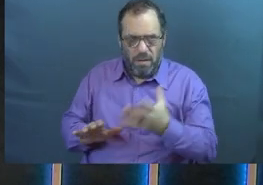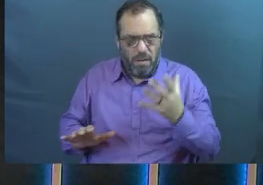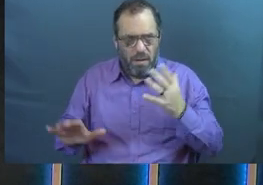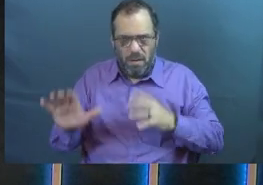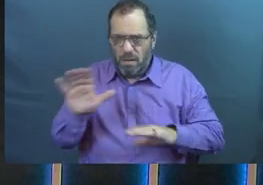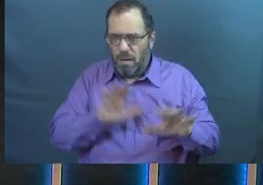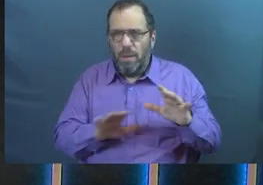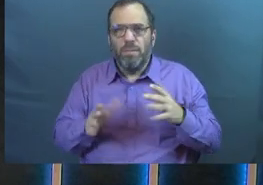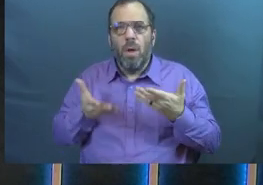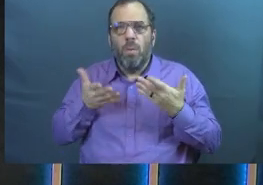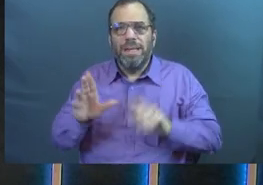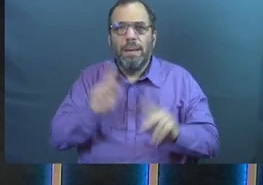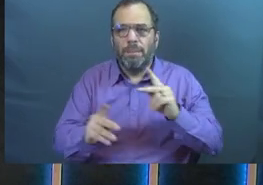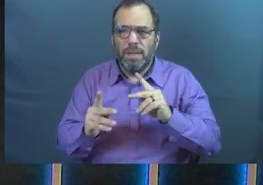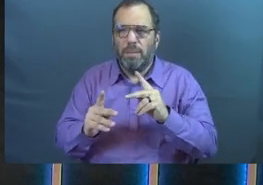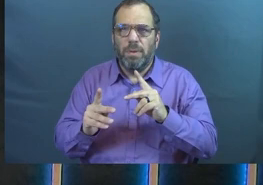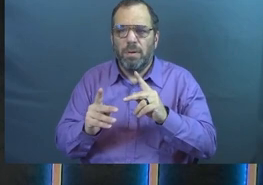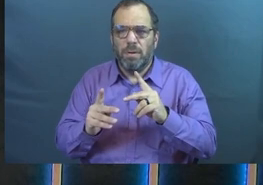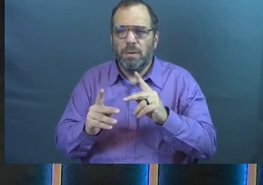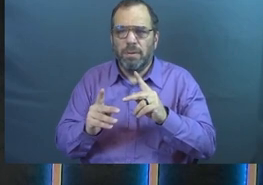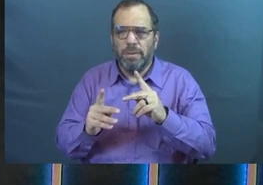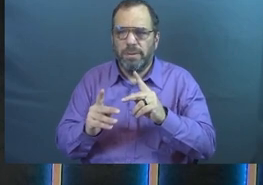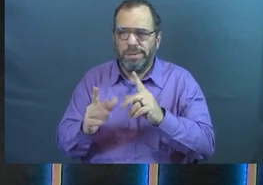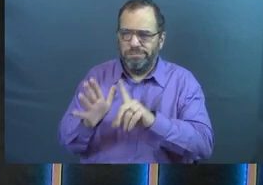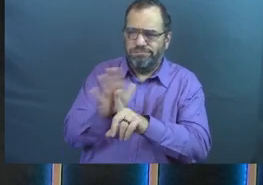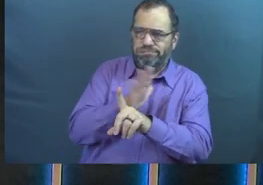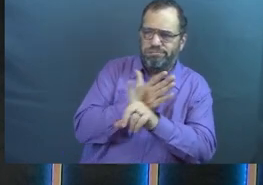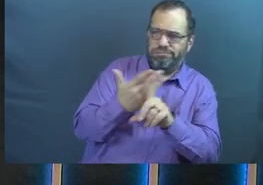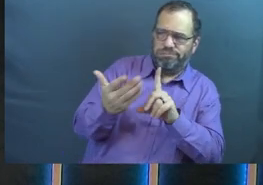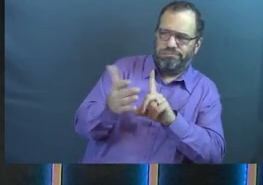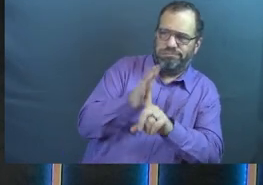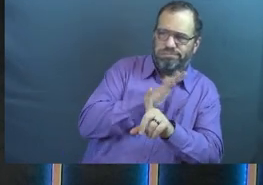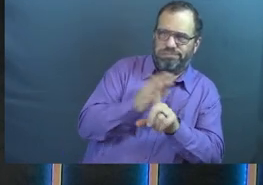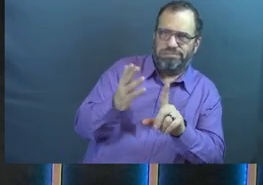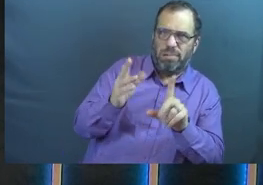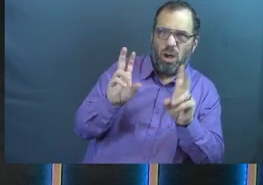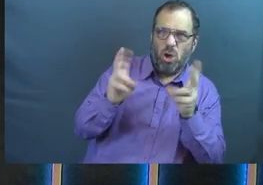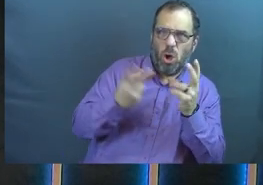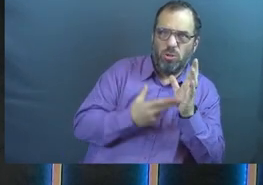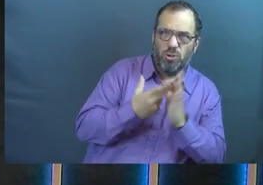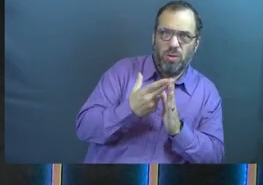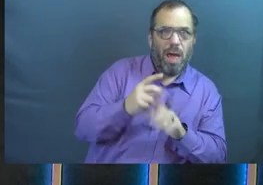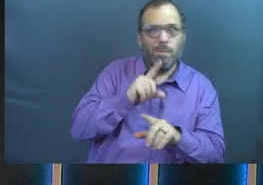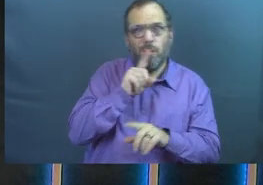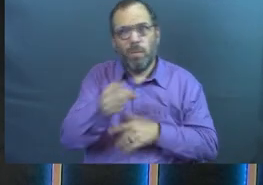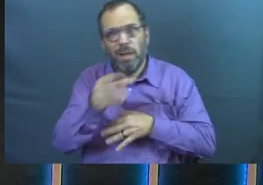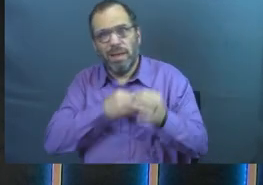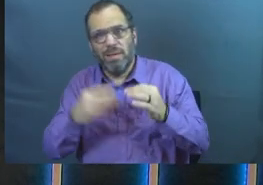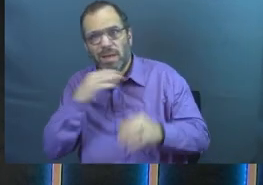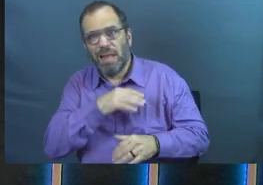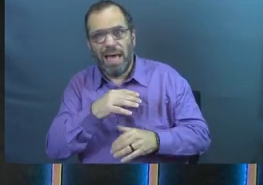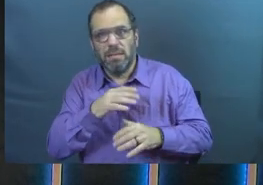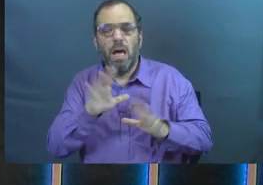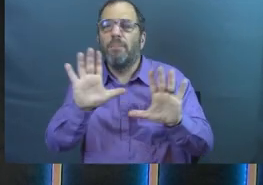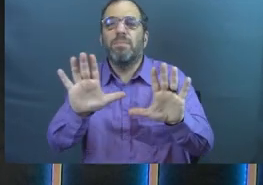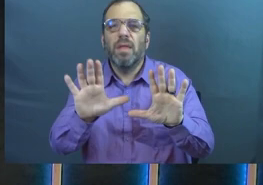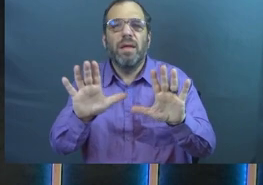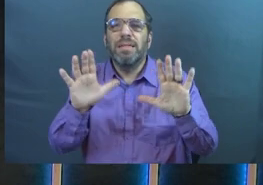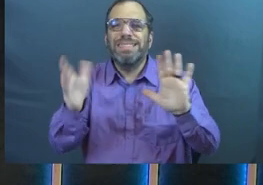We let people speak truths over us that are actually lies. And you need to get free of it